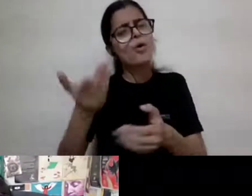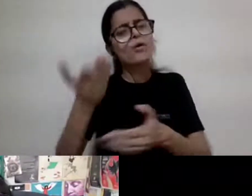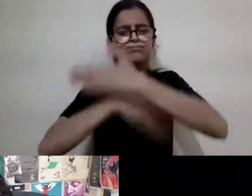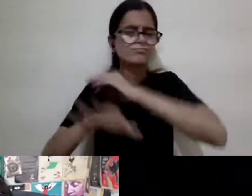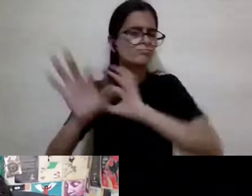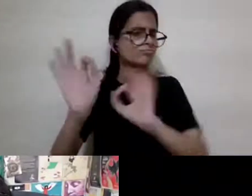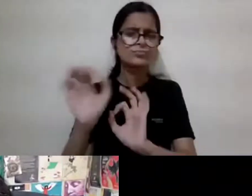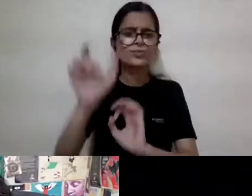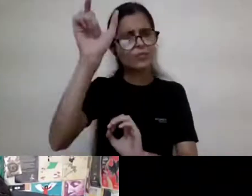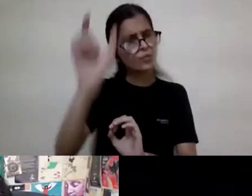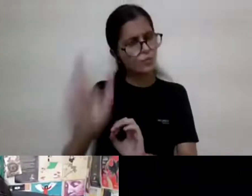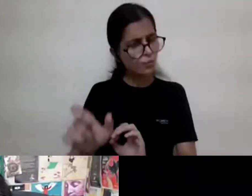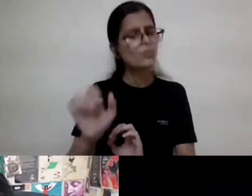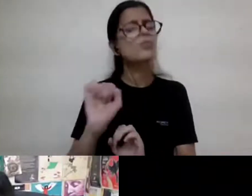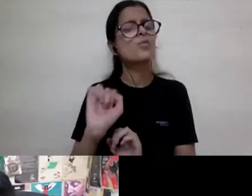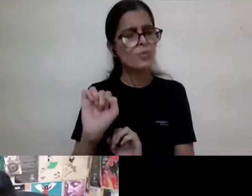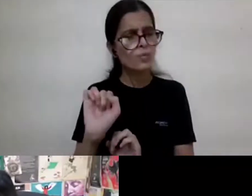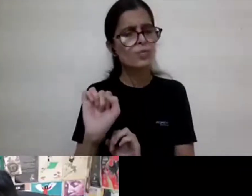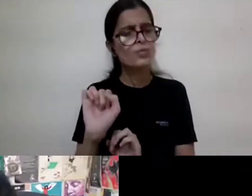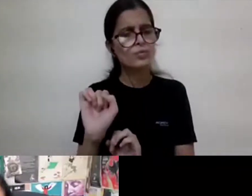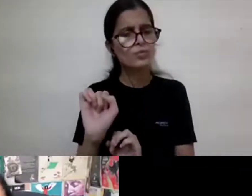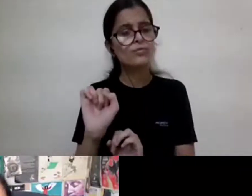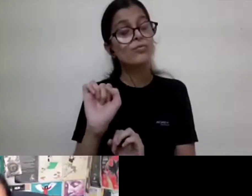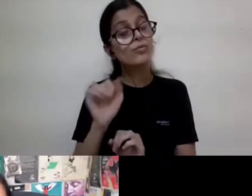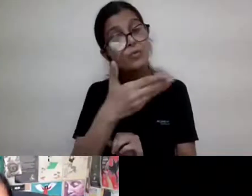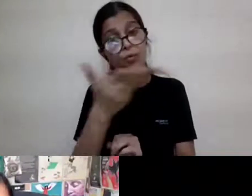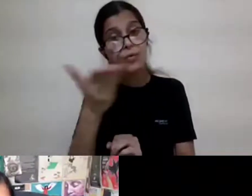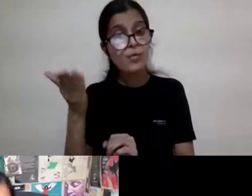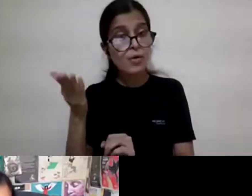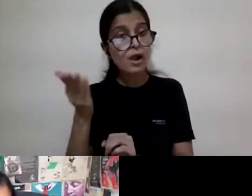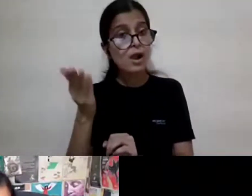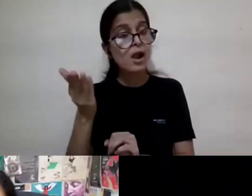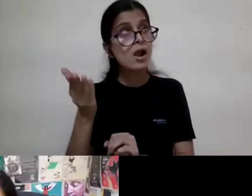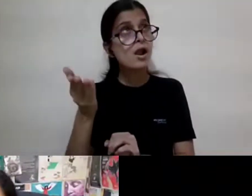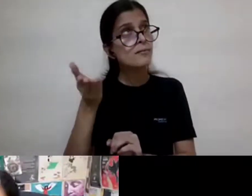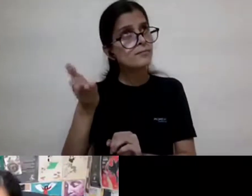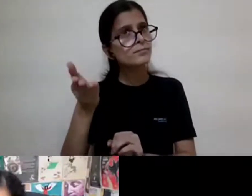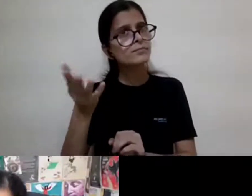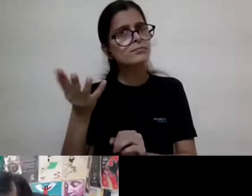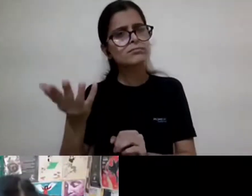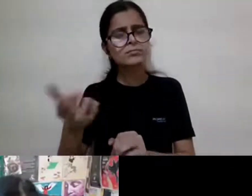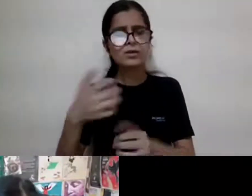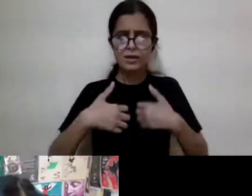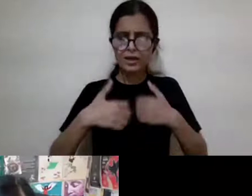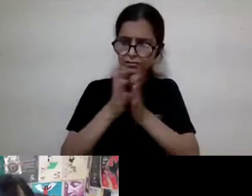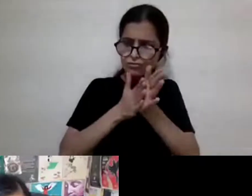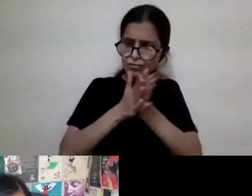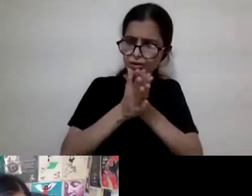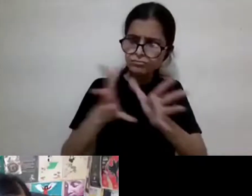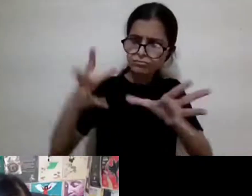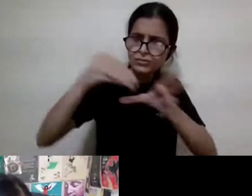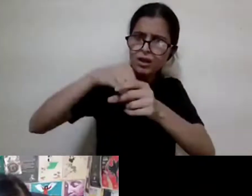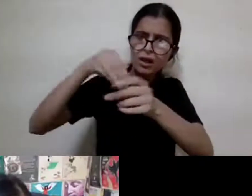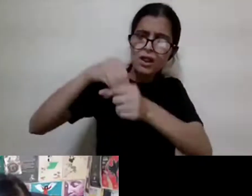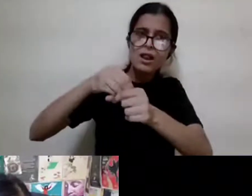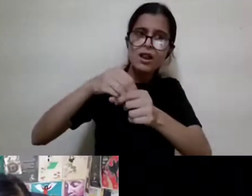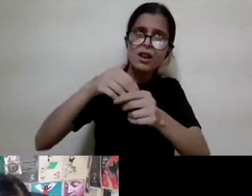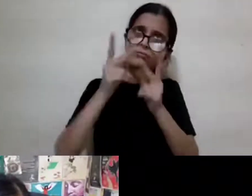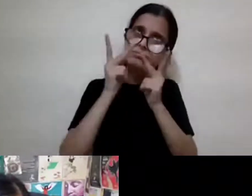disability, so for them, how much they will be interested in it? I mean, if they come into